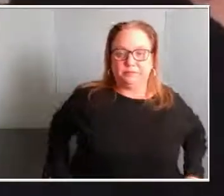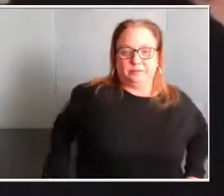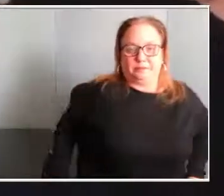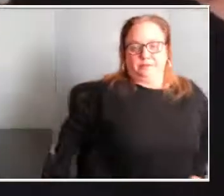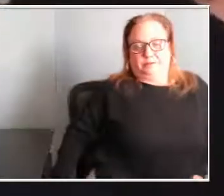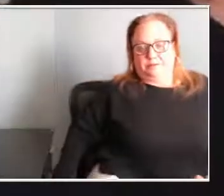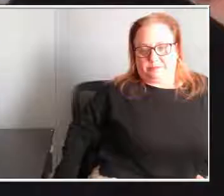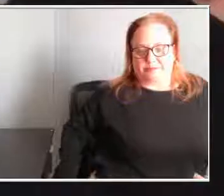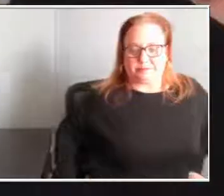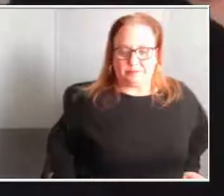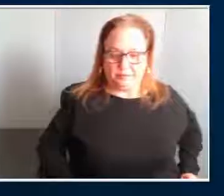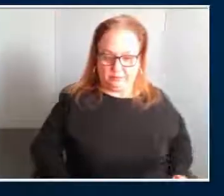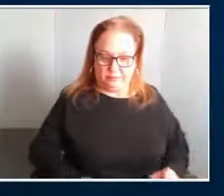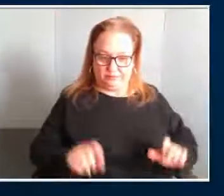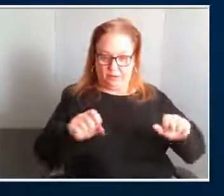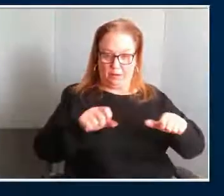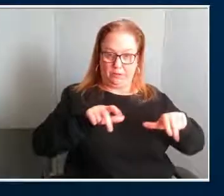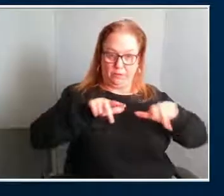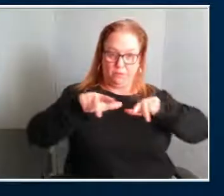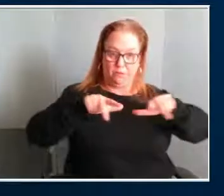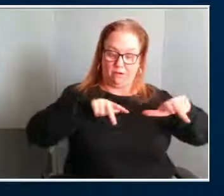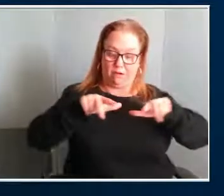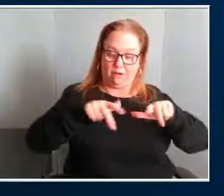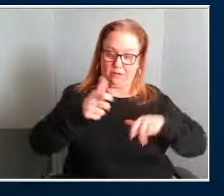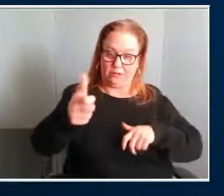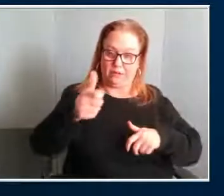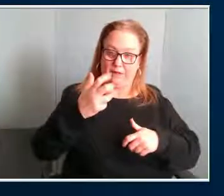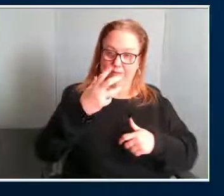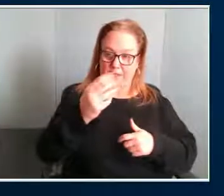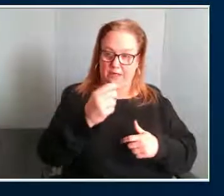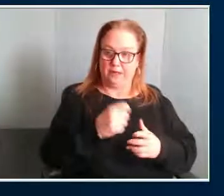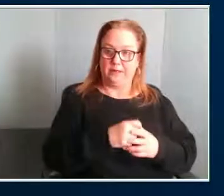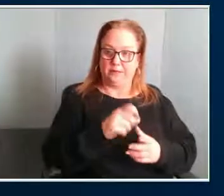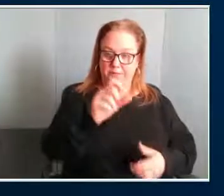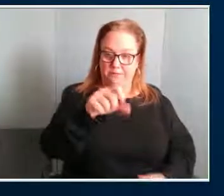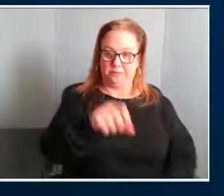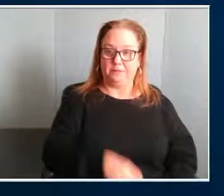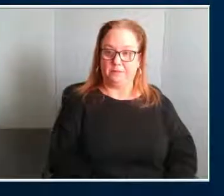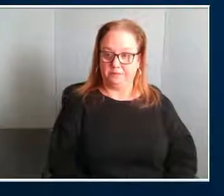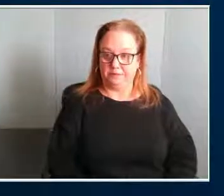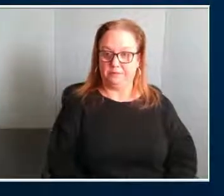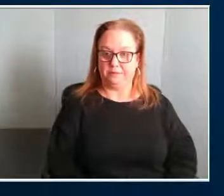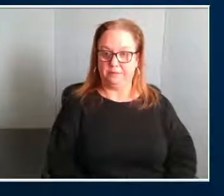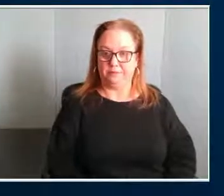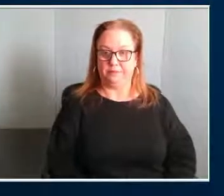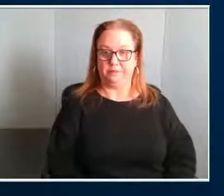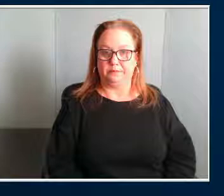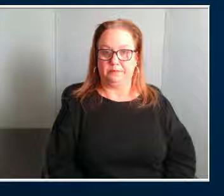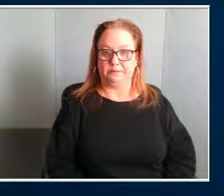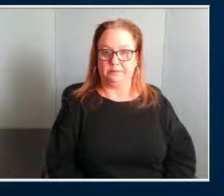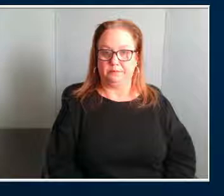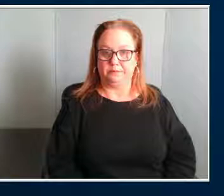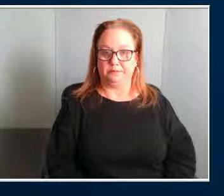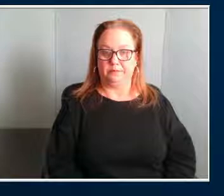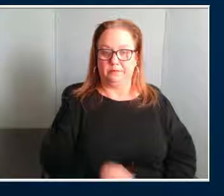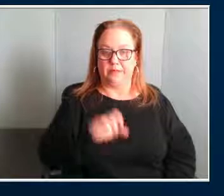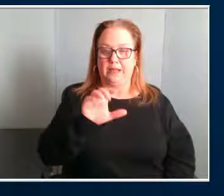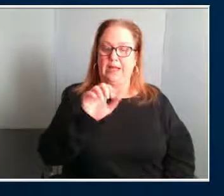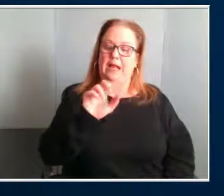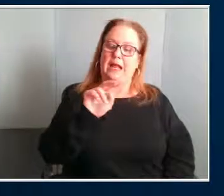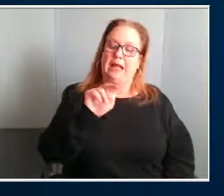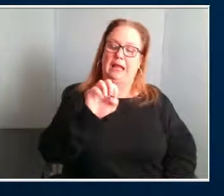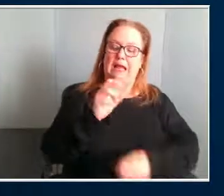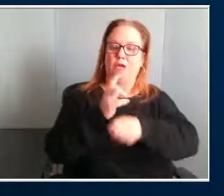And are you able to get out and walk on your own? And Yes. So he used the cane for a little